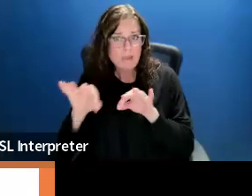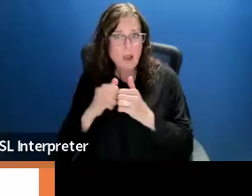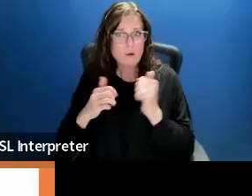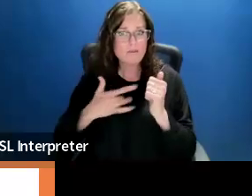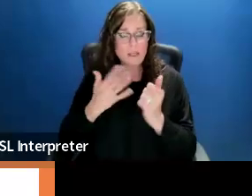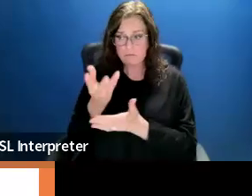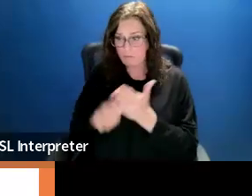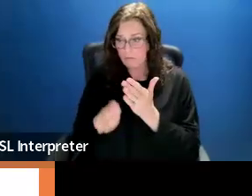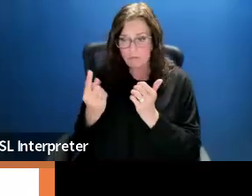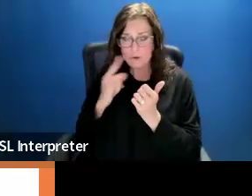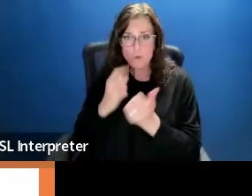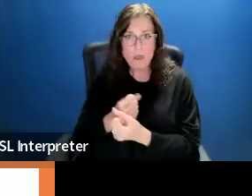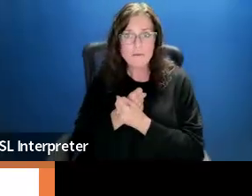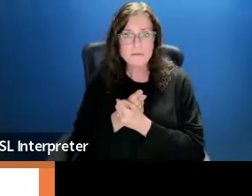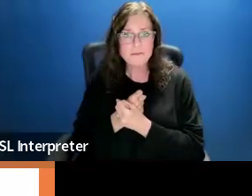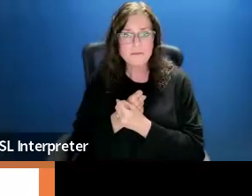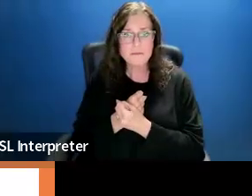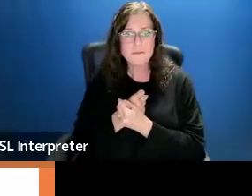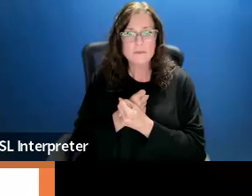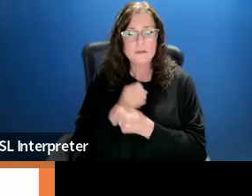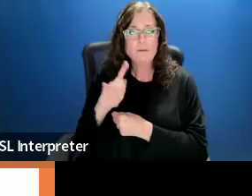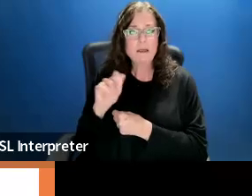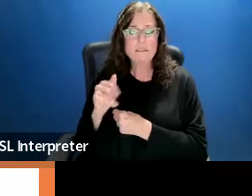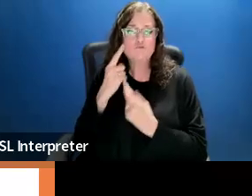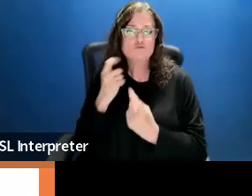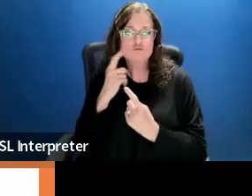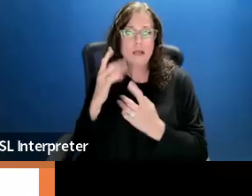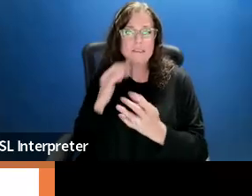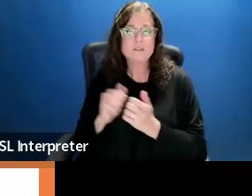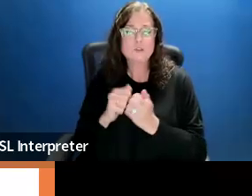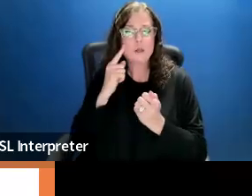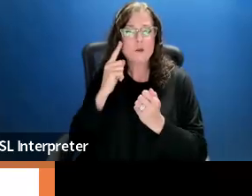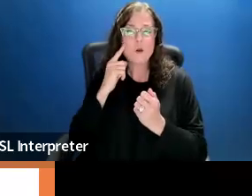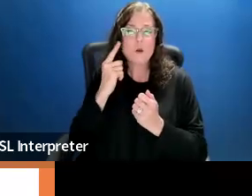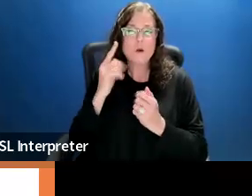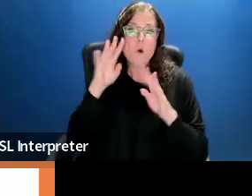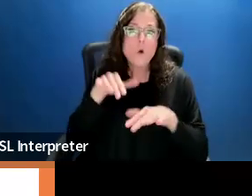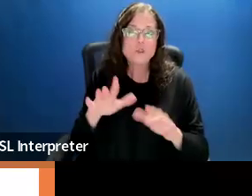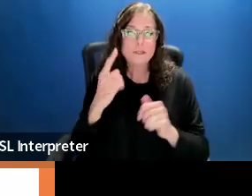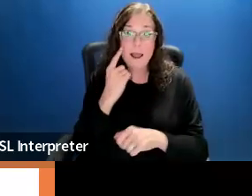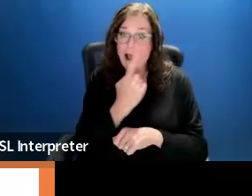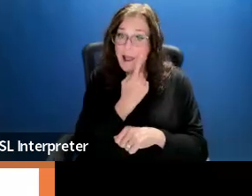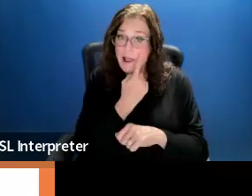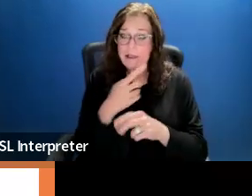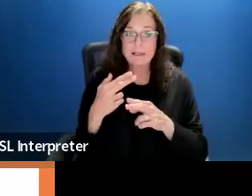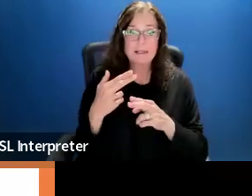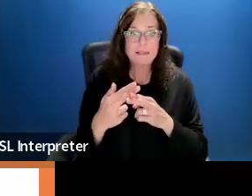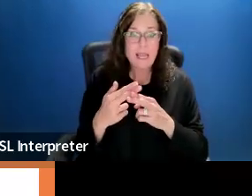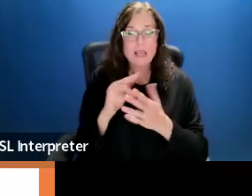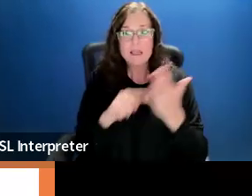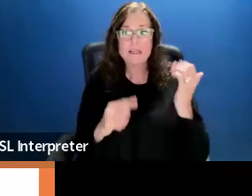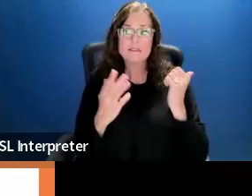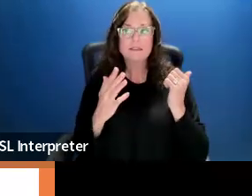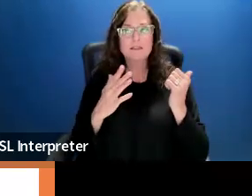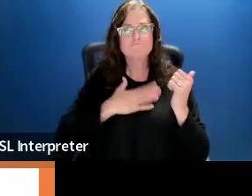feels to lose someone you love? Melanie cries tears that she calls ocean eyes. She names death